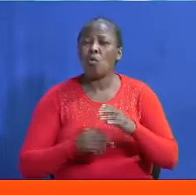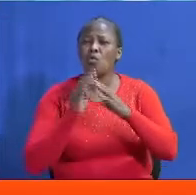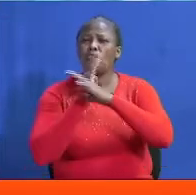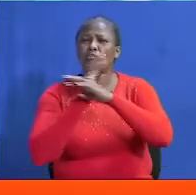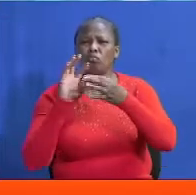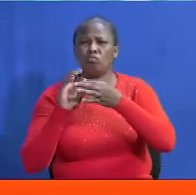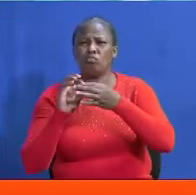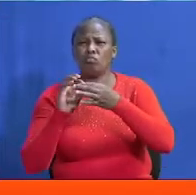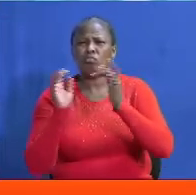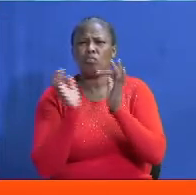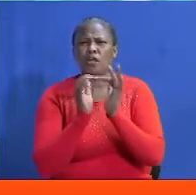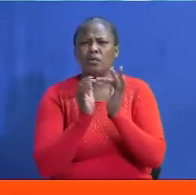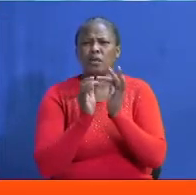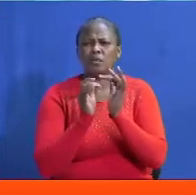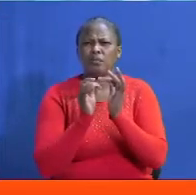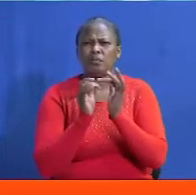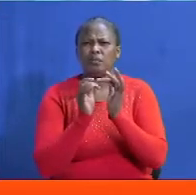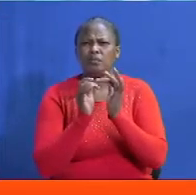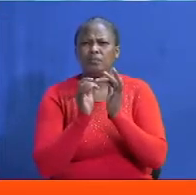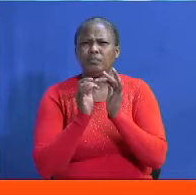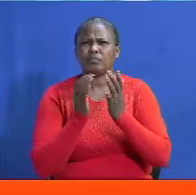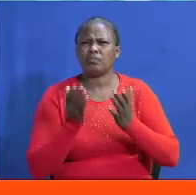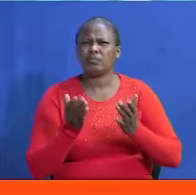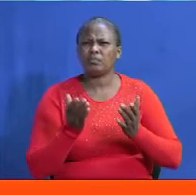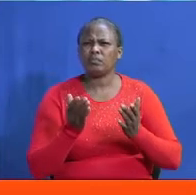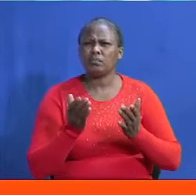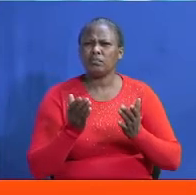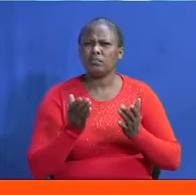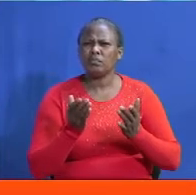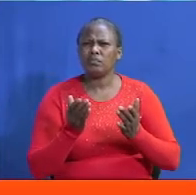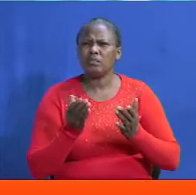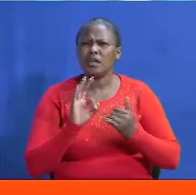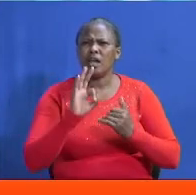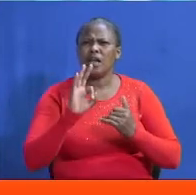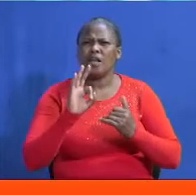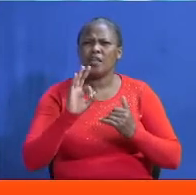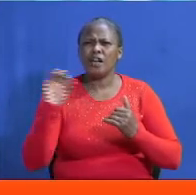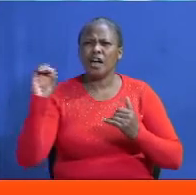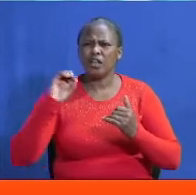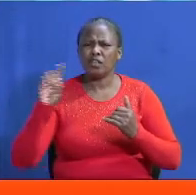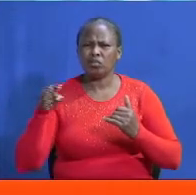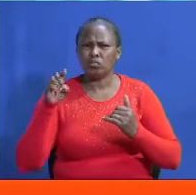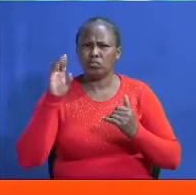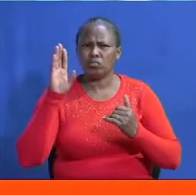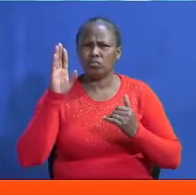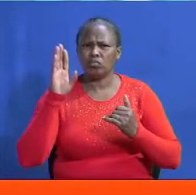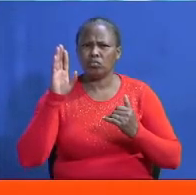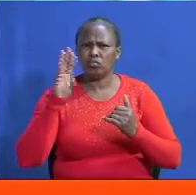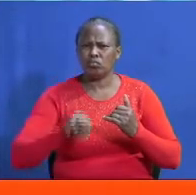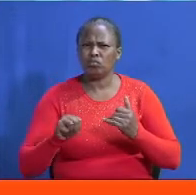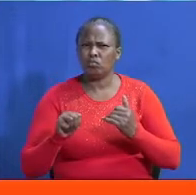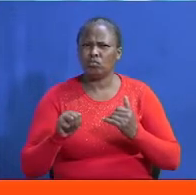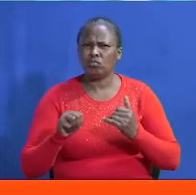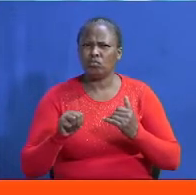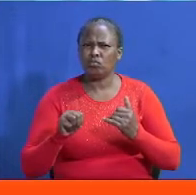Then it will cost around 300 million shillings to